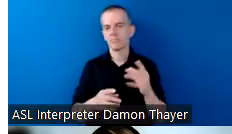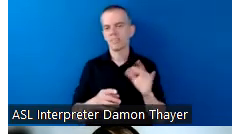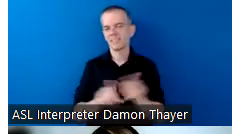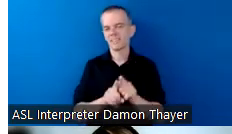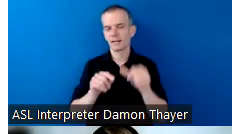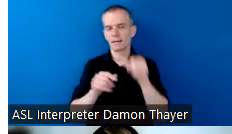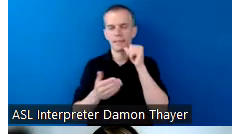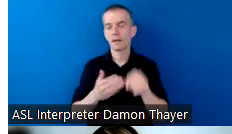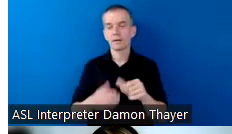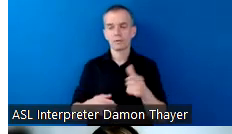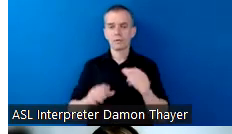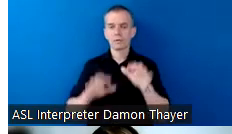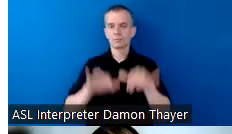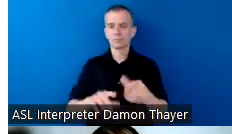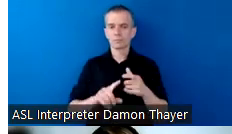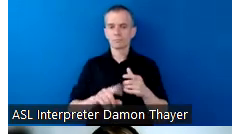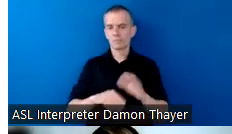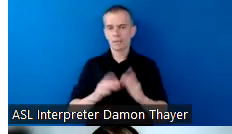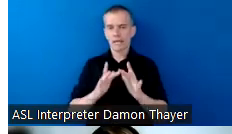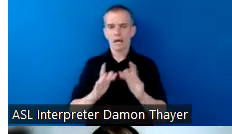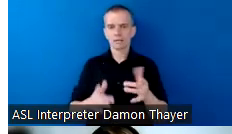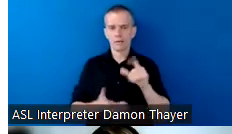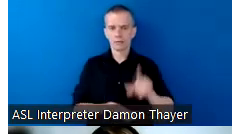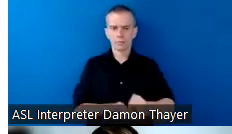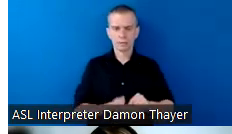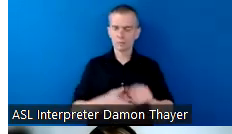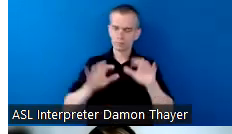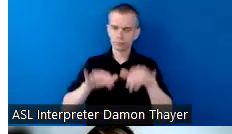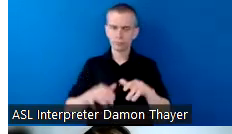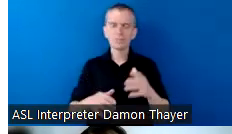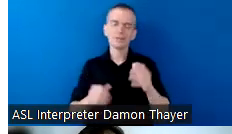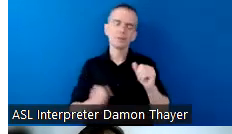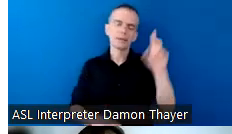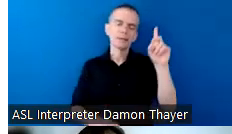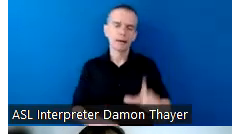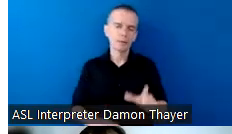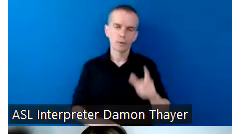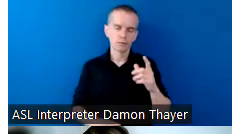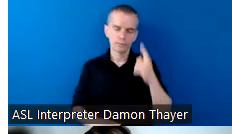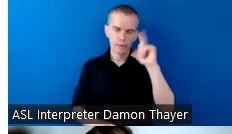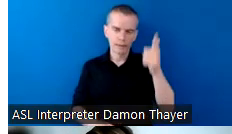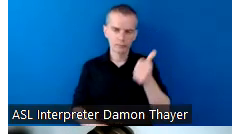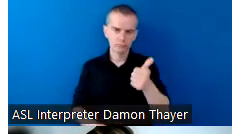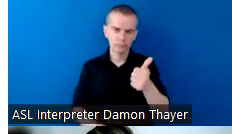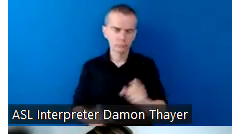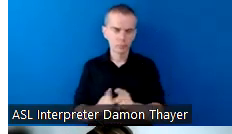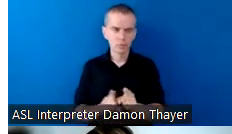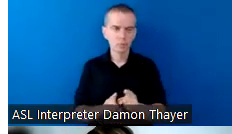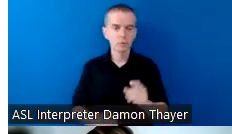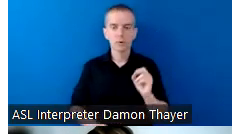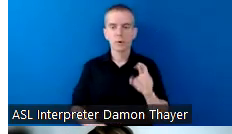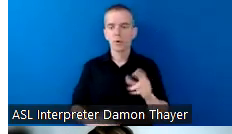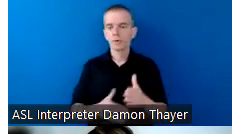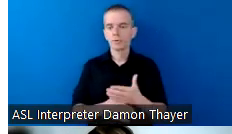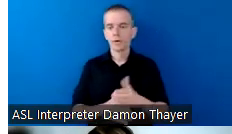there from your browser. So we try to make it pretty simple to use. You can also download it to have it for later use, or if you need to share it